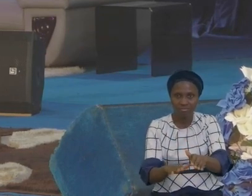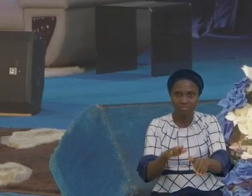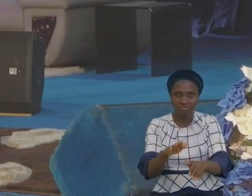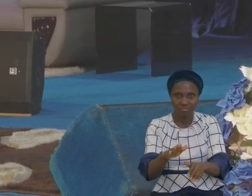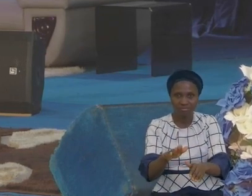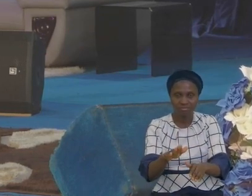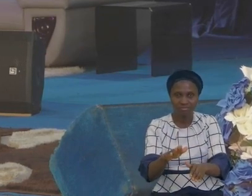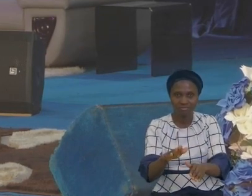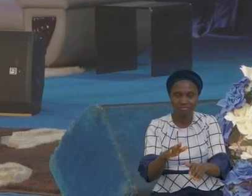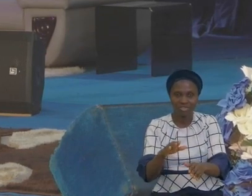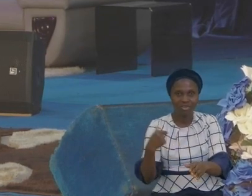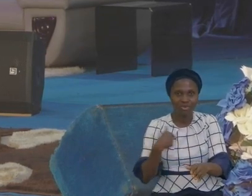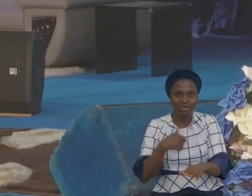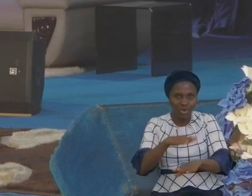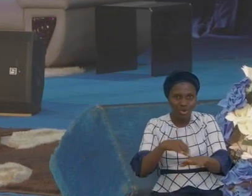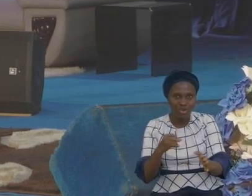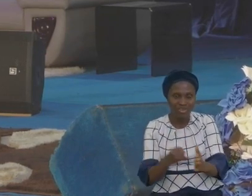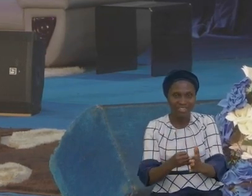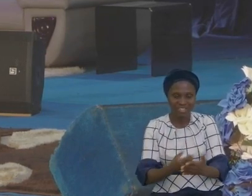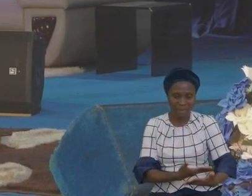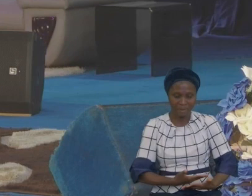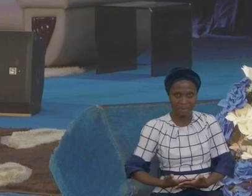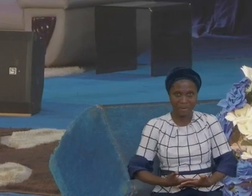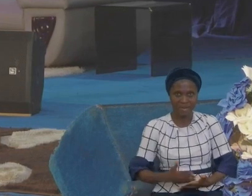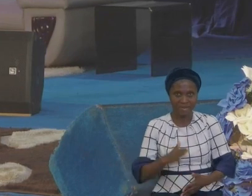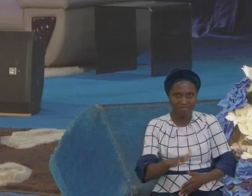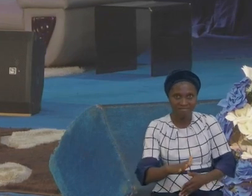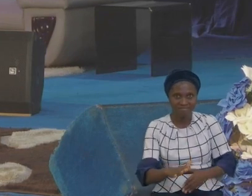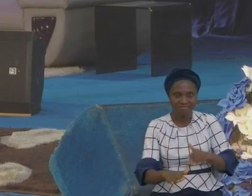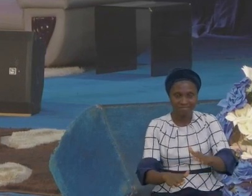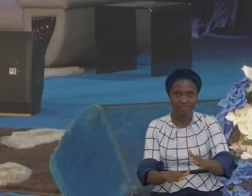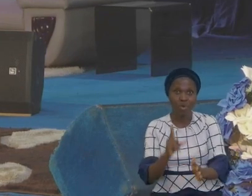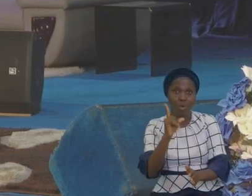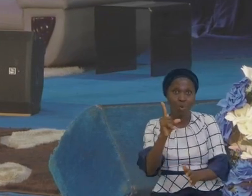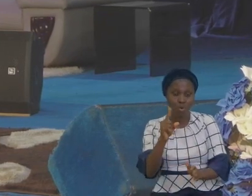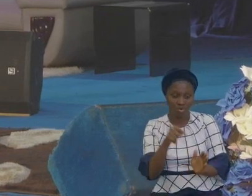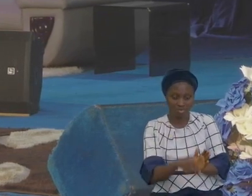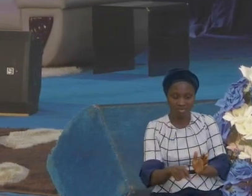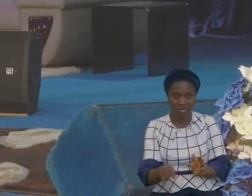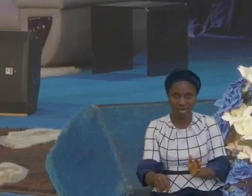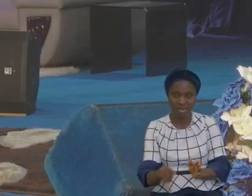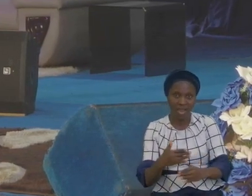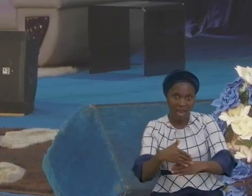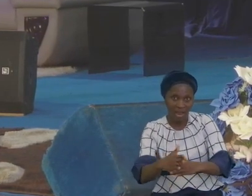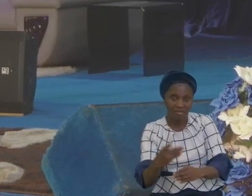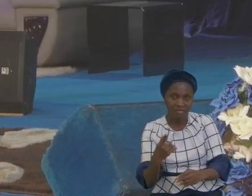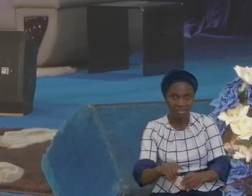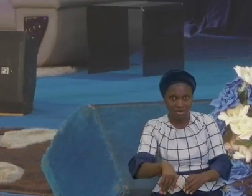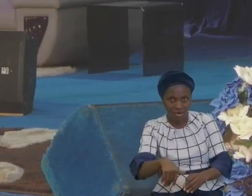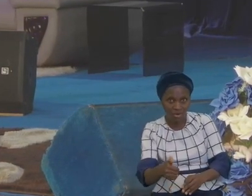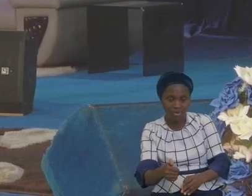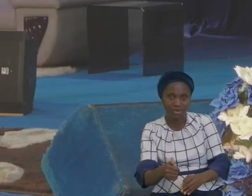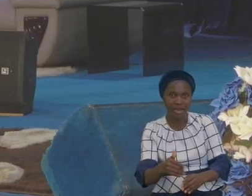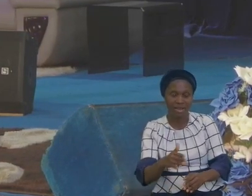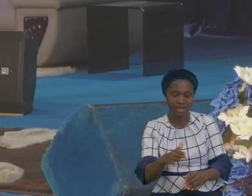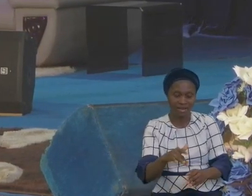the other. And you focus on the destination you want to get to.